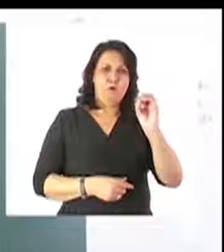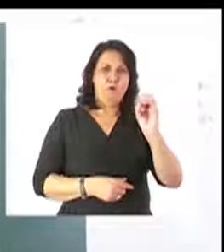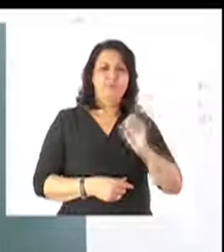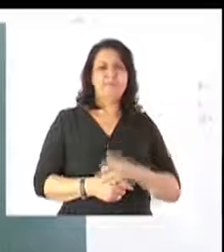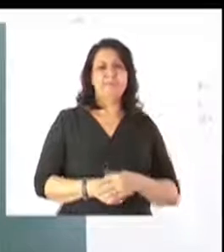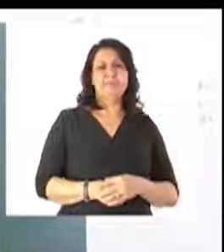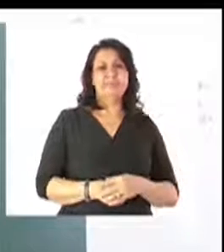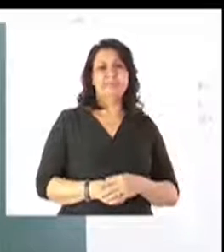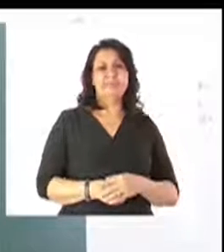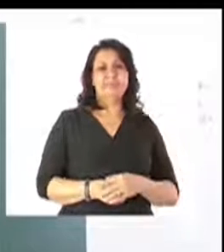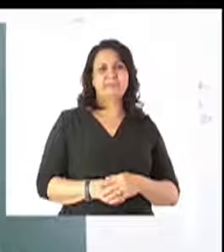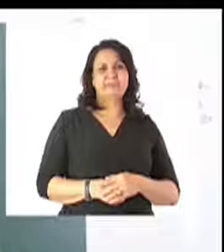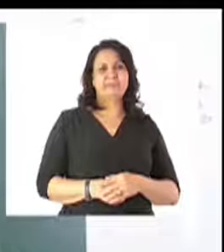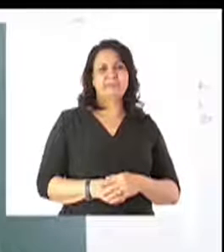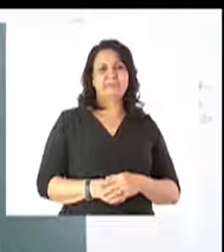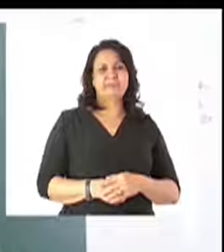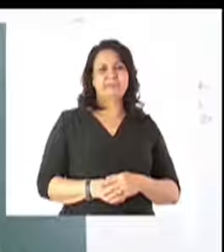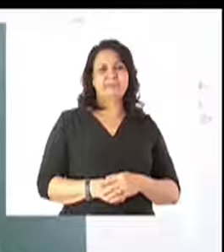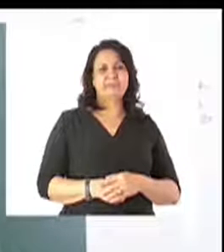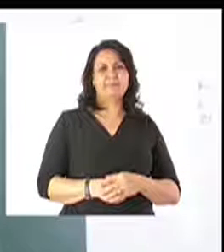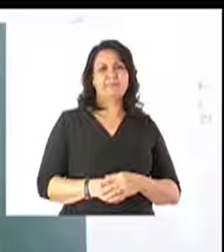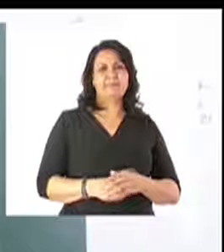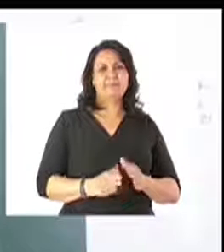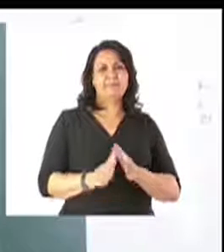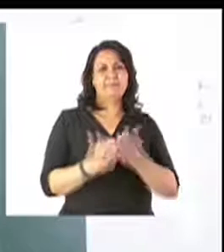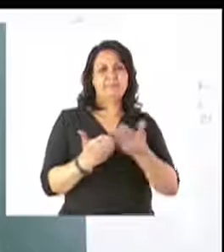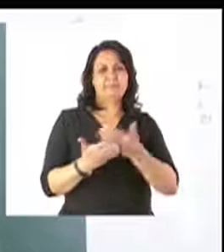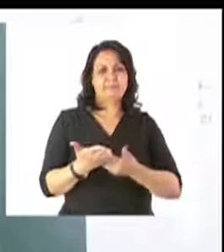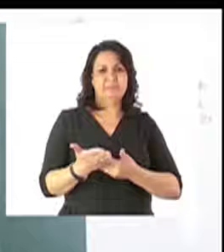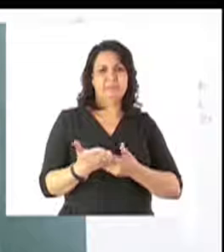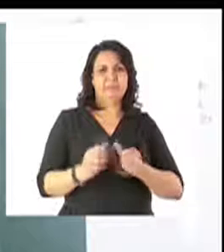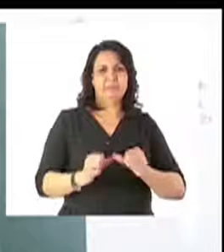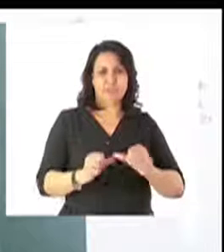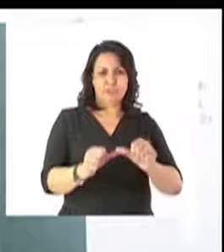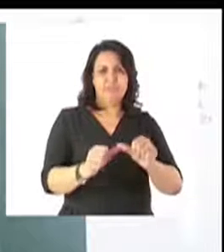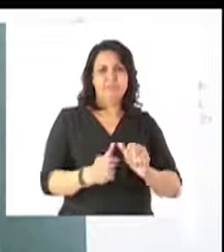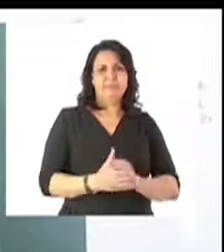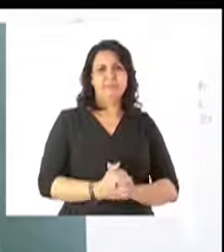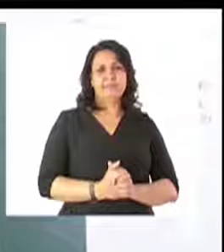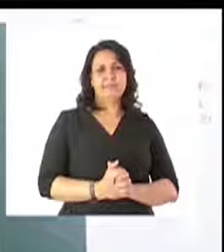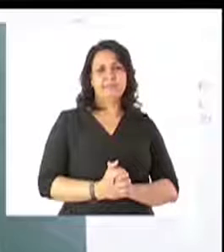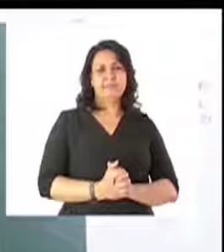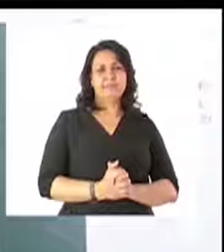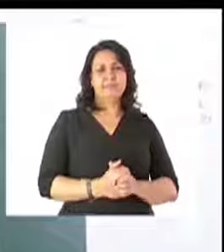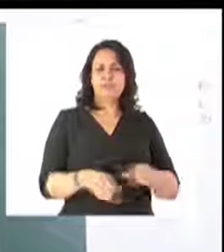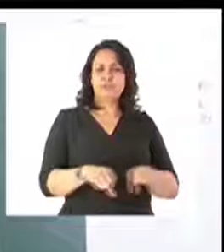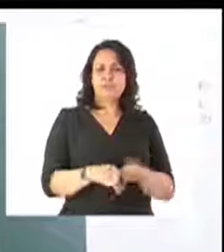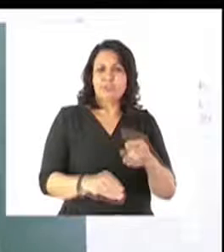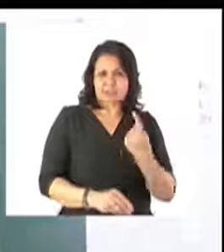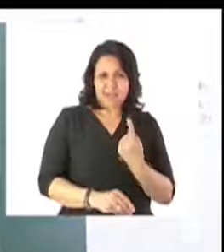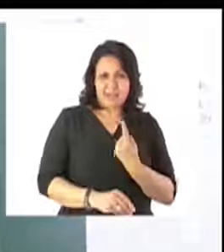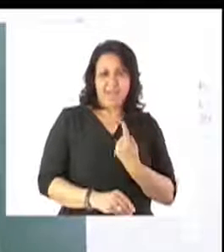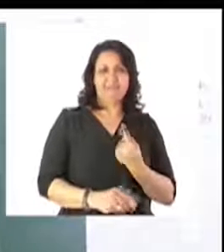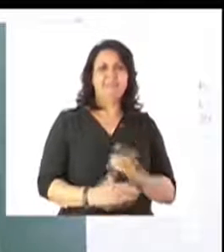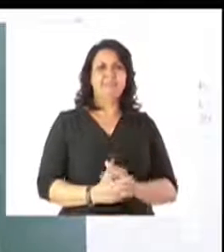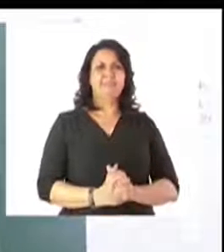Wonderful. Can you do the second page? You can do that all by yourself